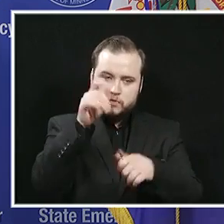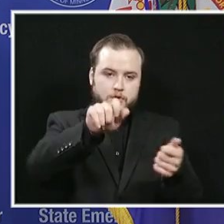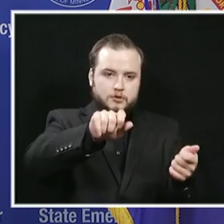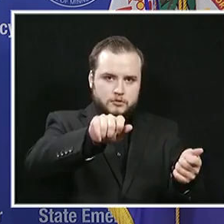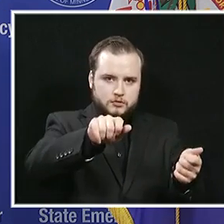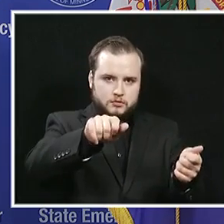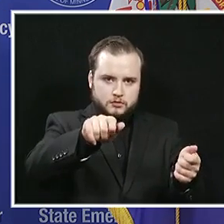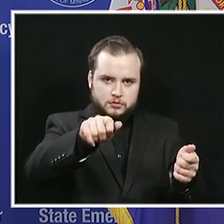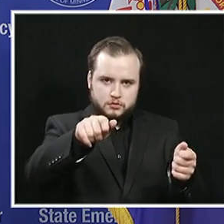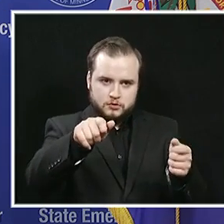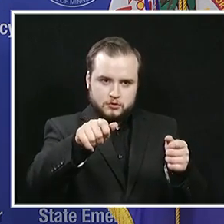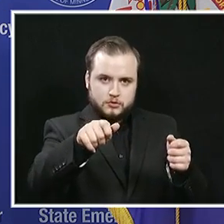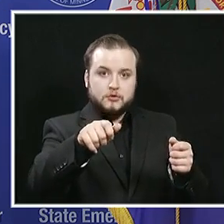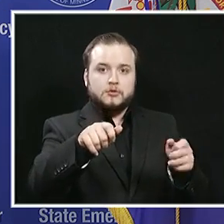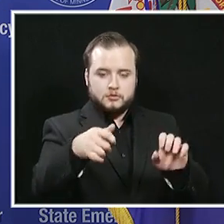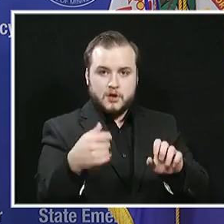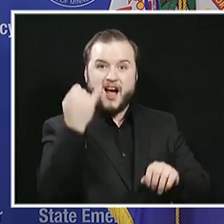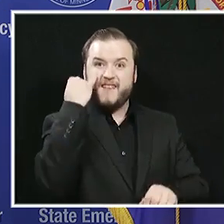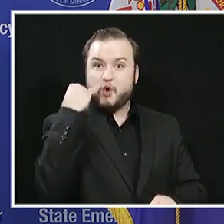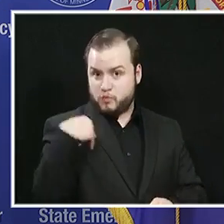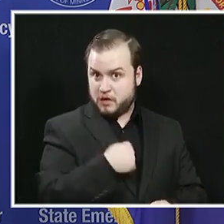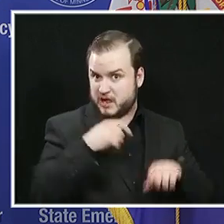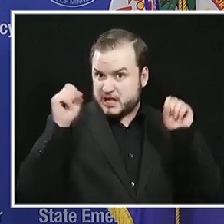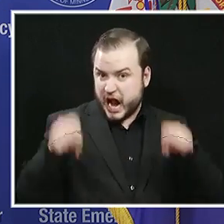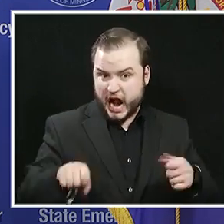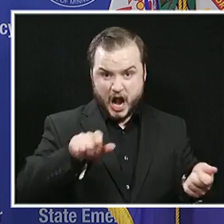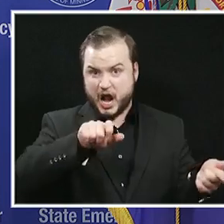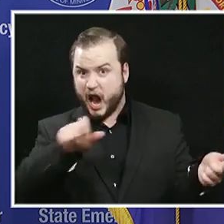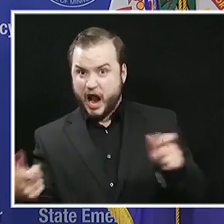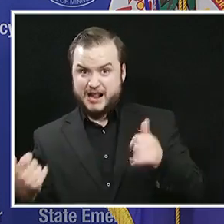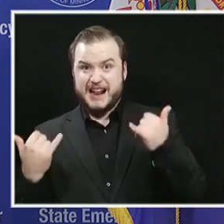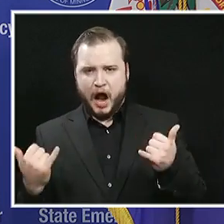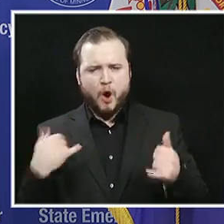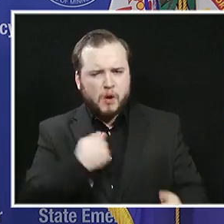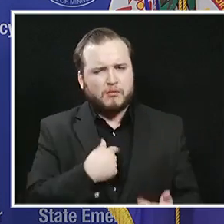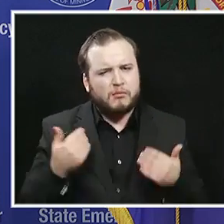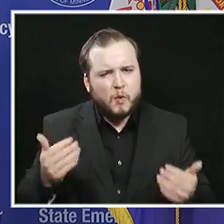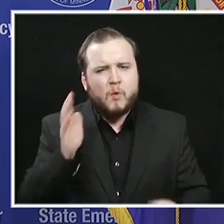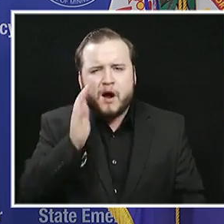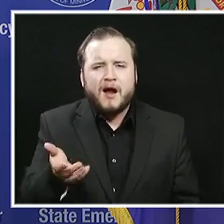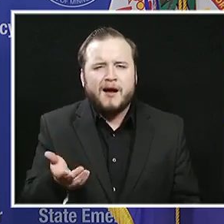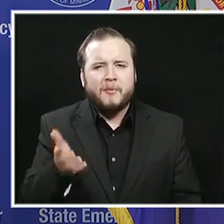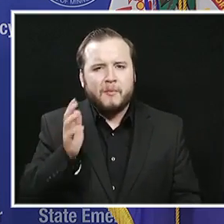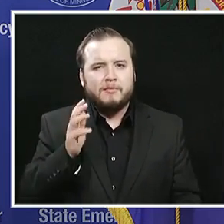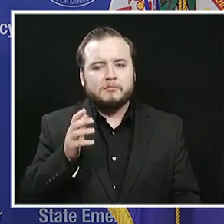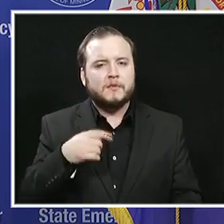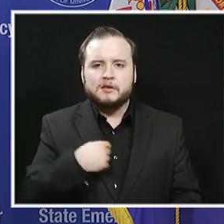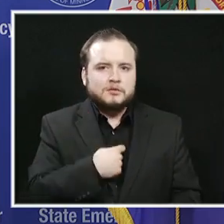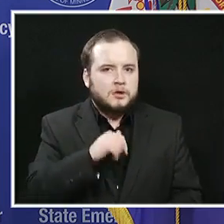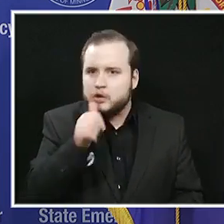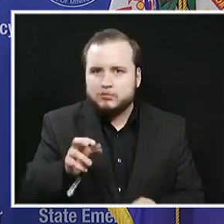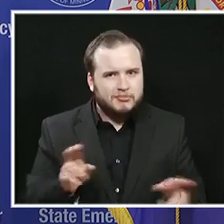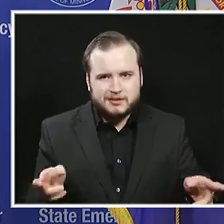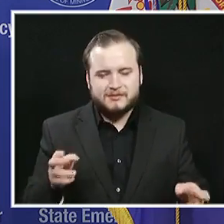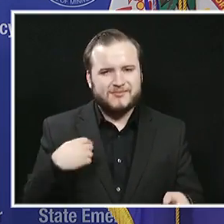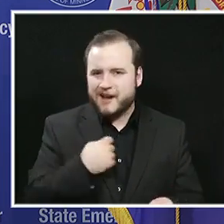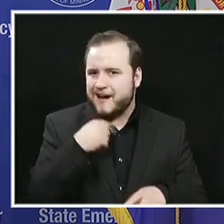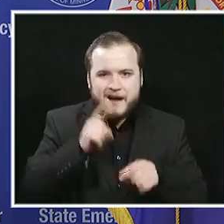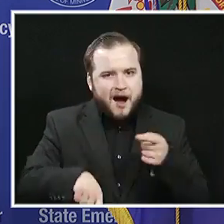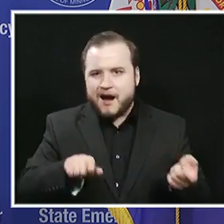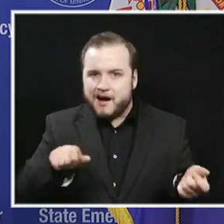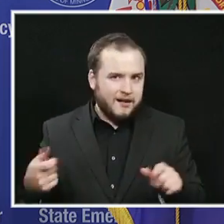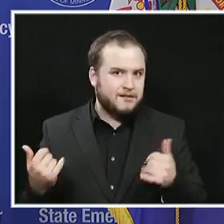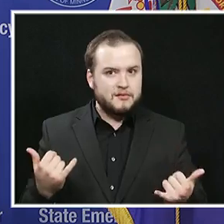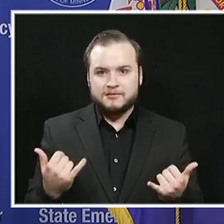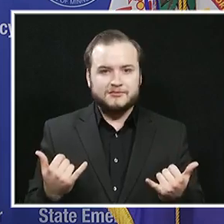crank that dial all the way to the right today, that's exactly what I'd like to do. But it is not ready. So if the critique is, how much more can